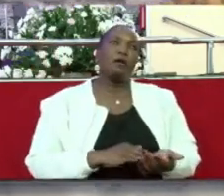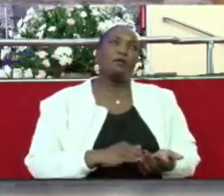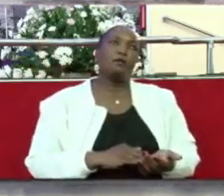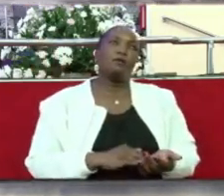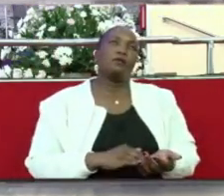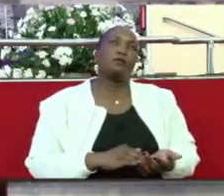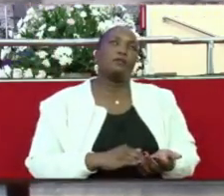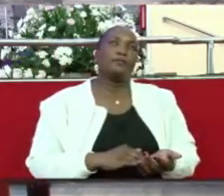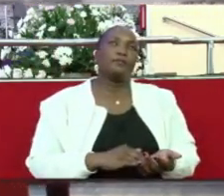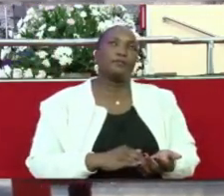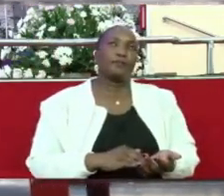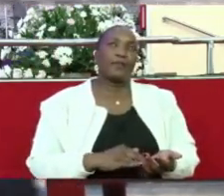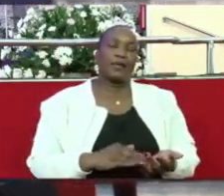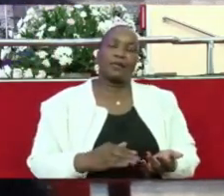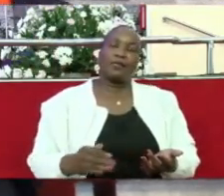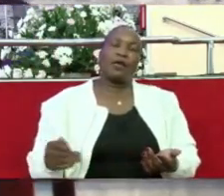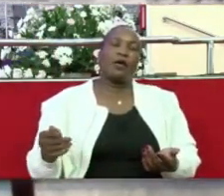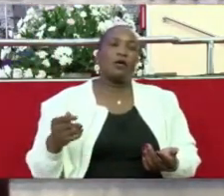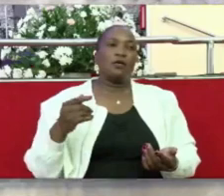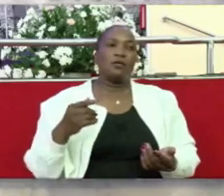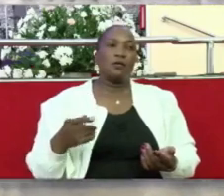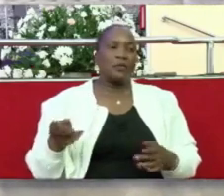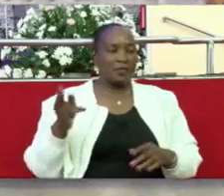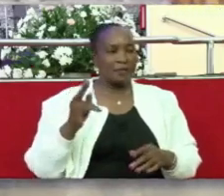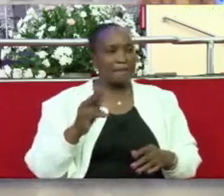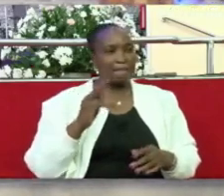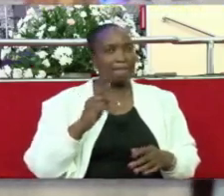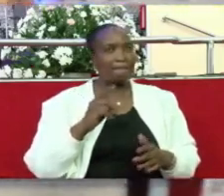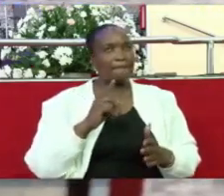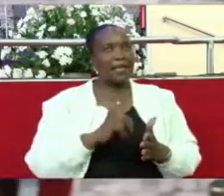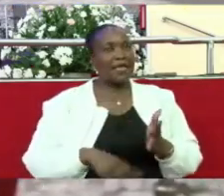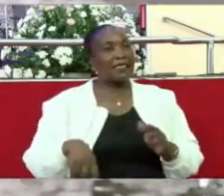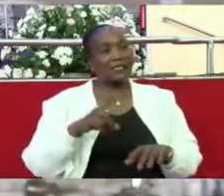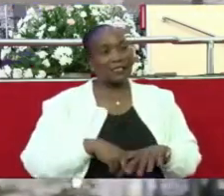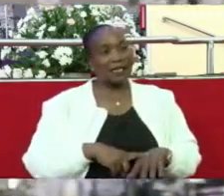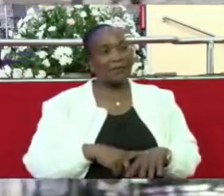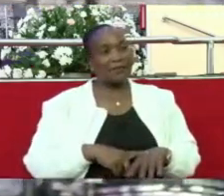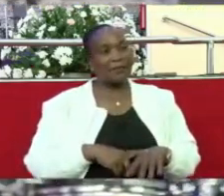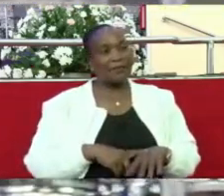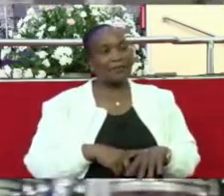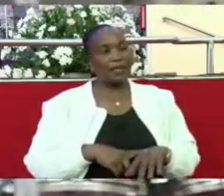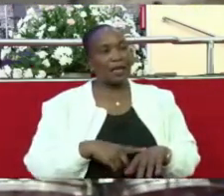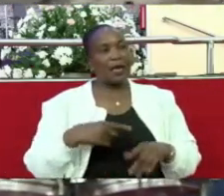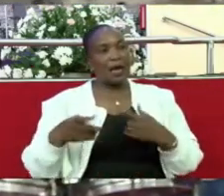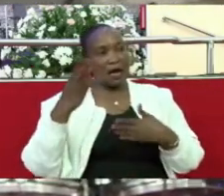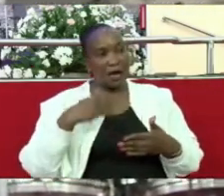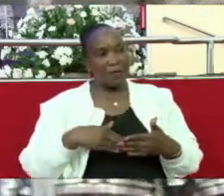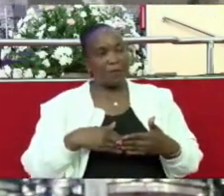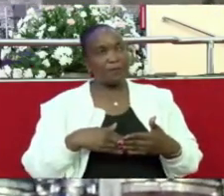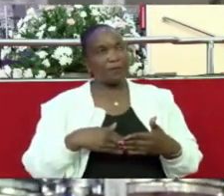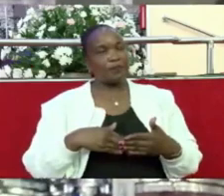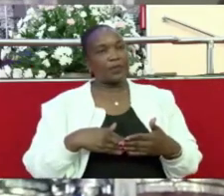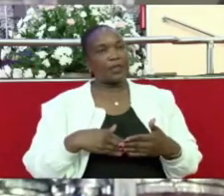moment comes, the Lord will have preserved us. We will be not among those that cry. Maybe you are